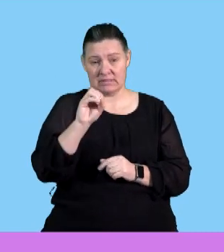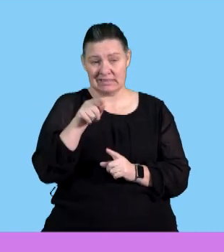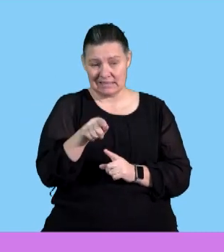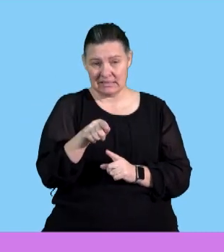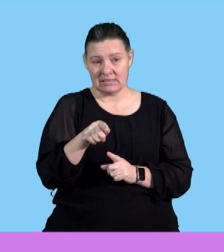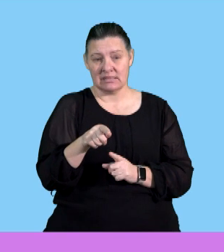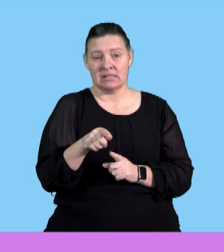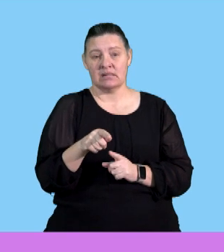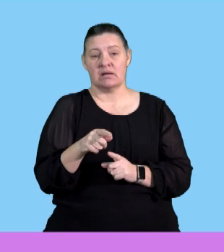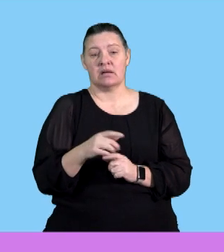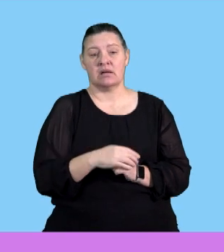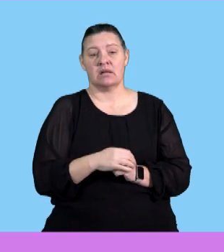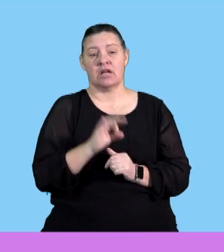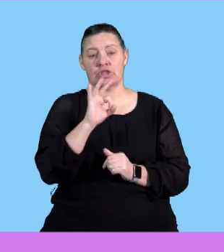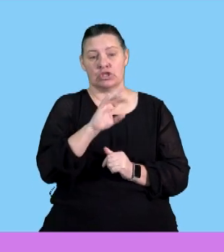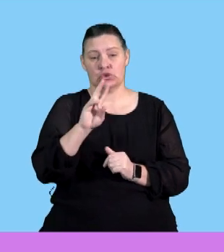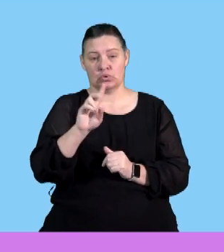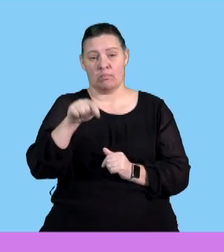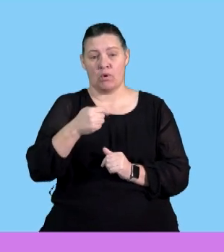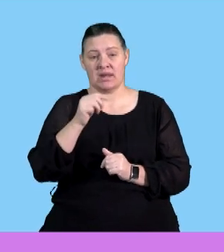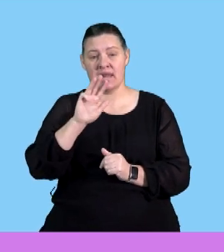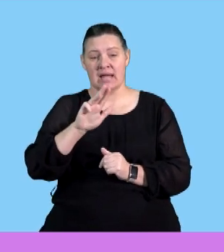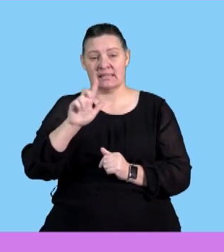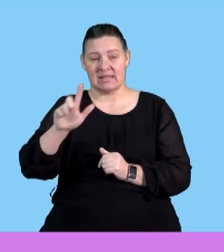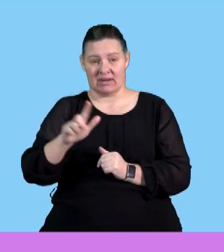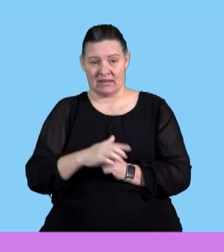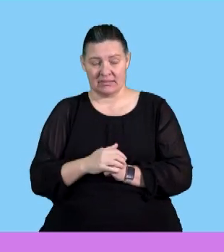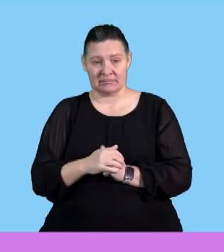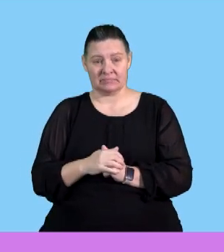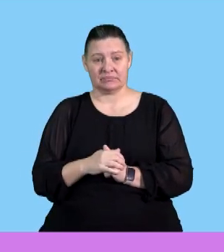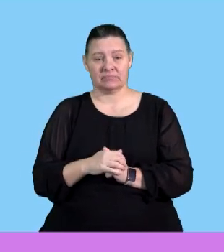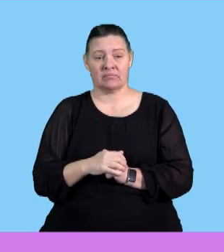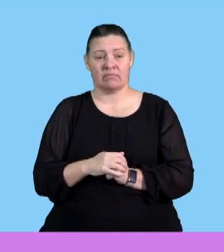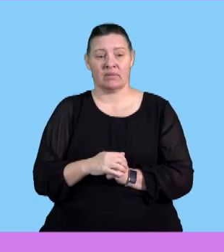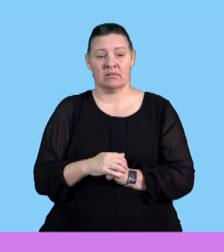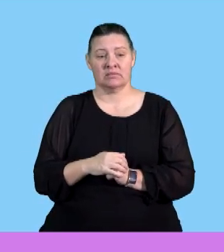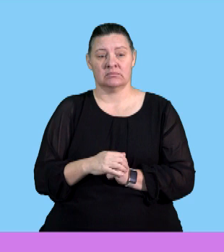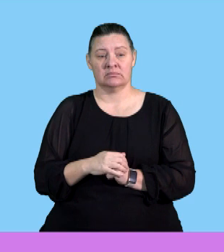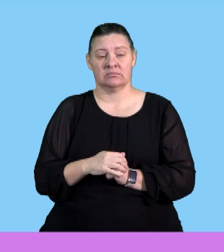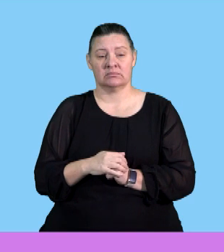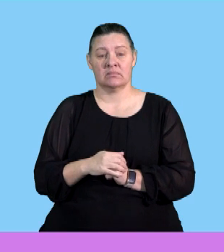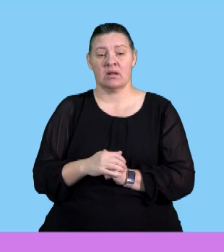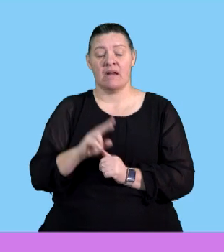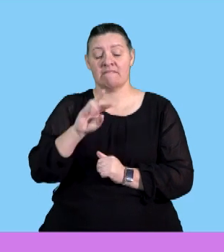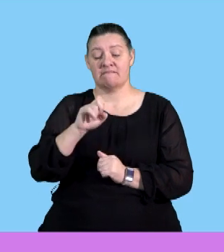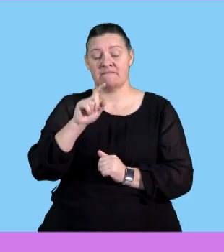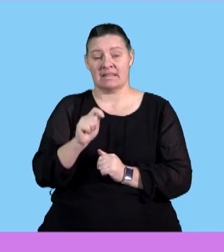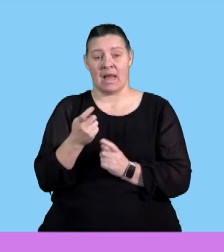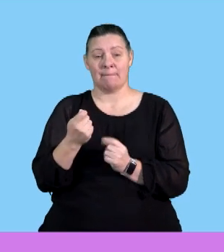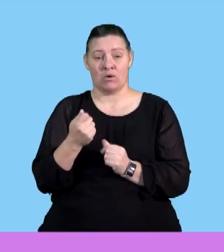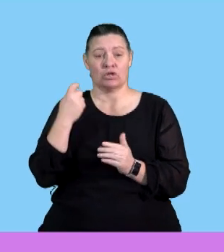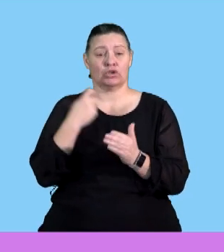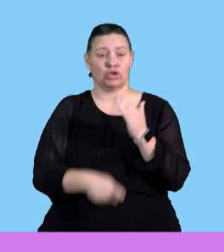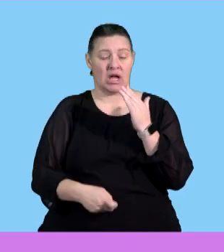items, they cost us what? 32 Rand 97. And the VAT amount